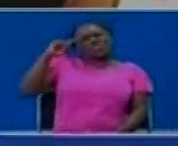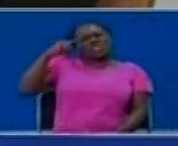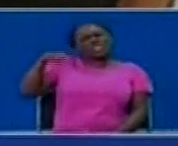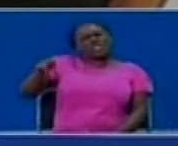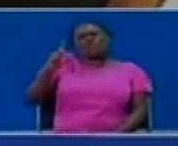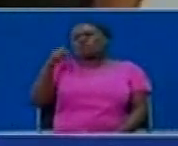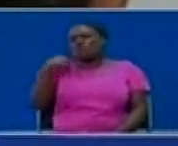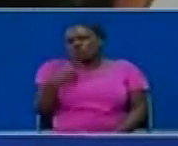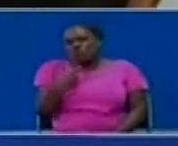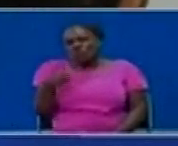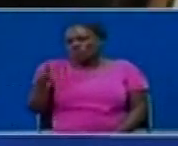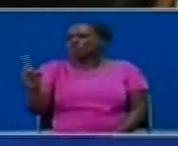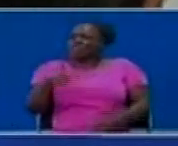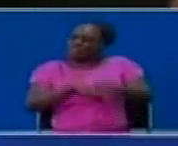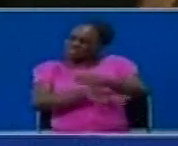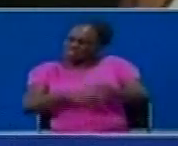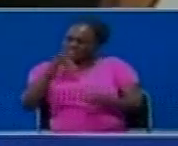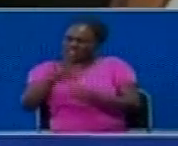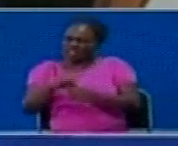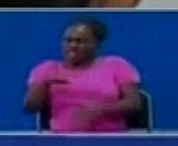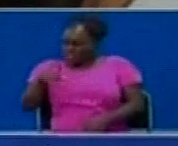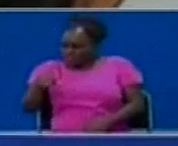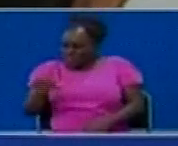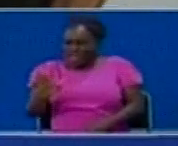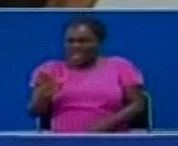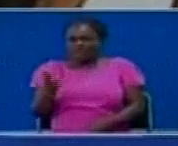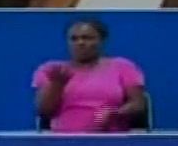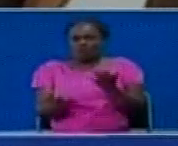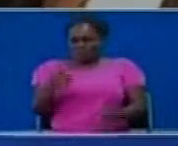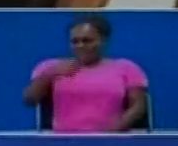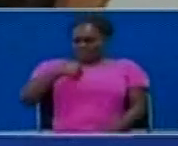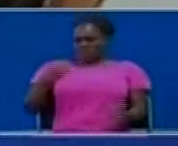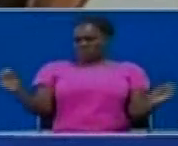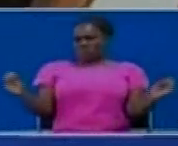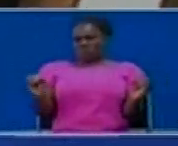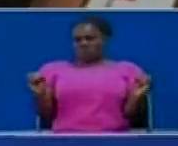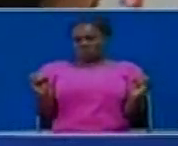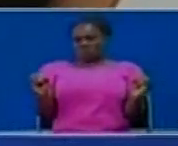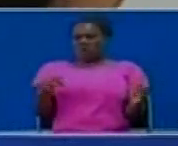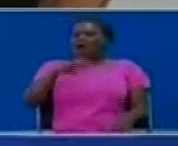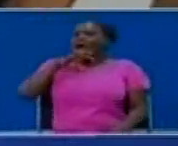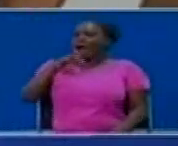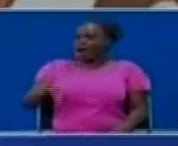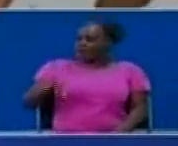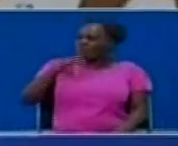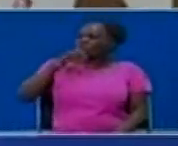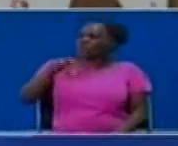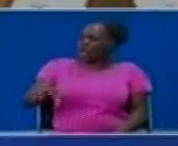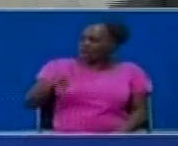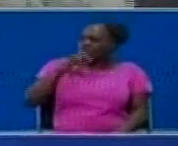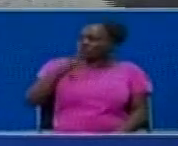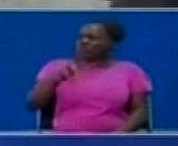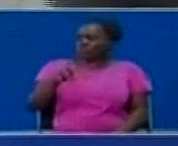a president because he stole elections. He does not even compare to me. To using vulgar language while addressing fellow